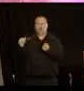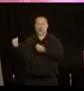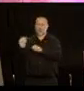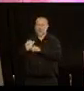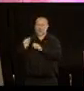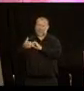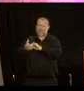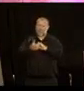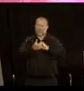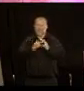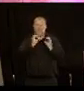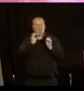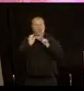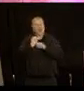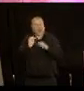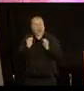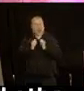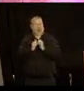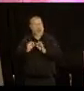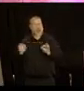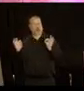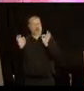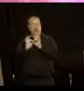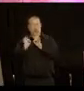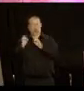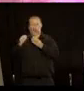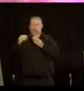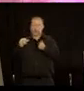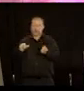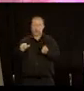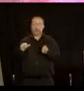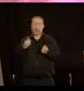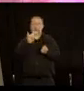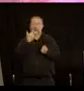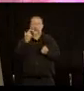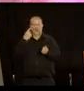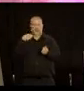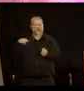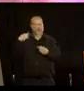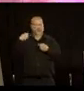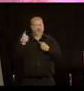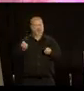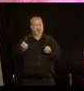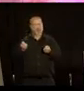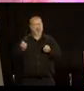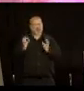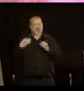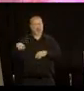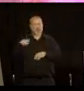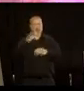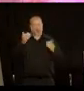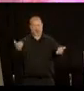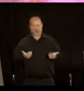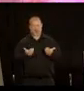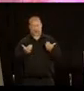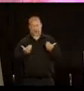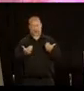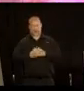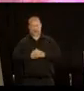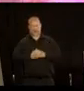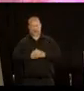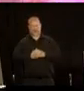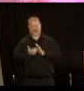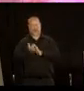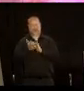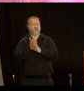efficiently communicate and work together so that things will be smoother and better than ever for all of you.